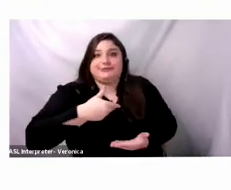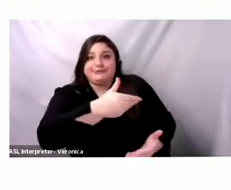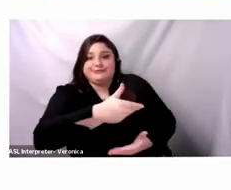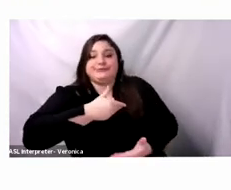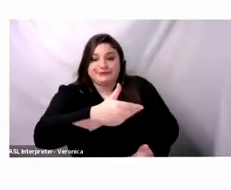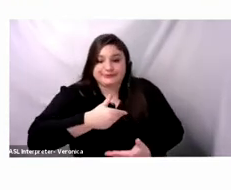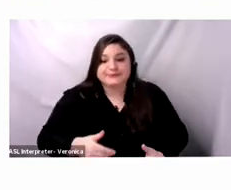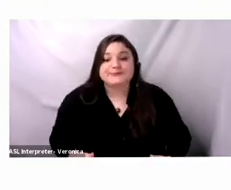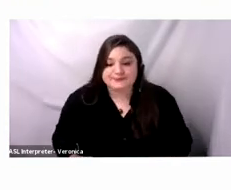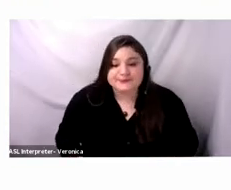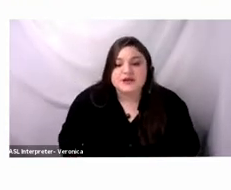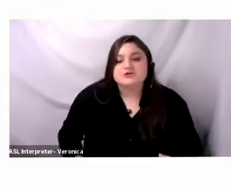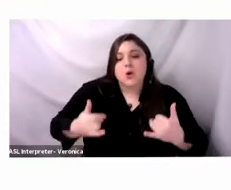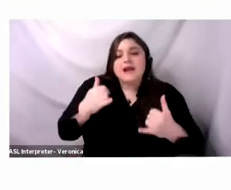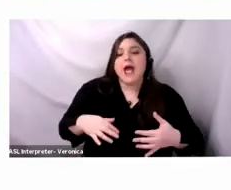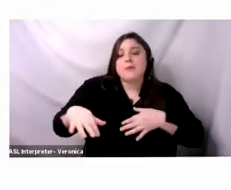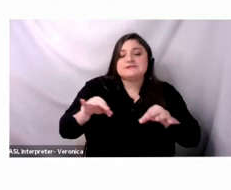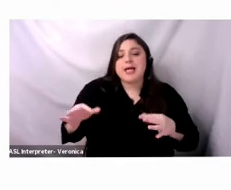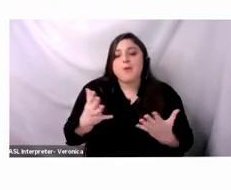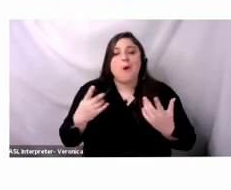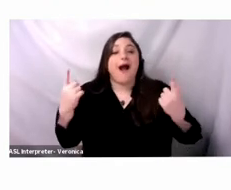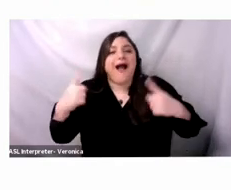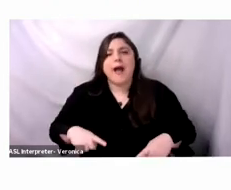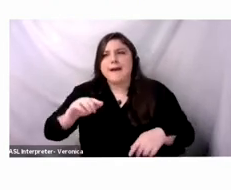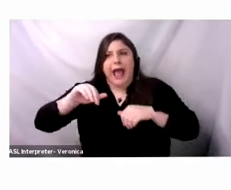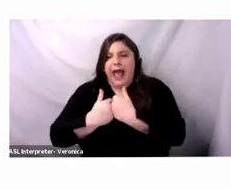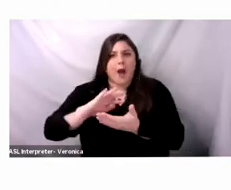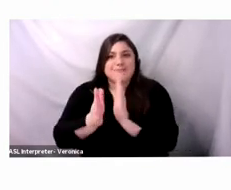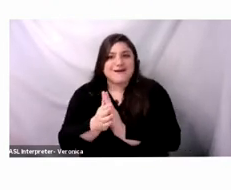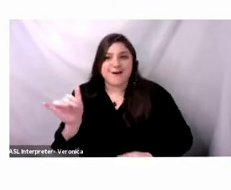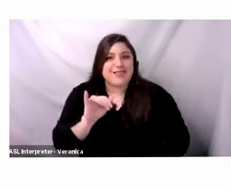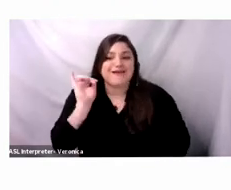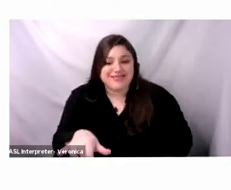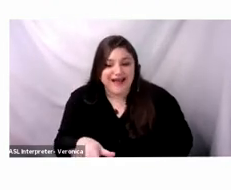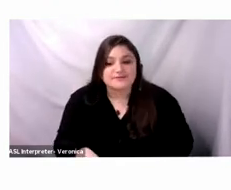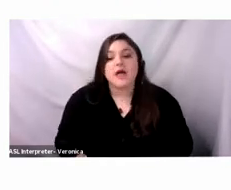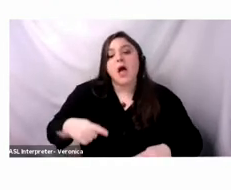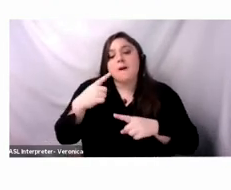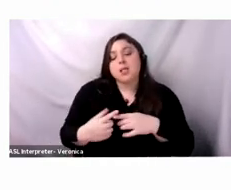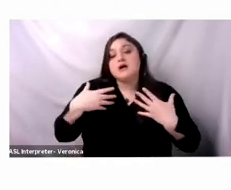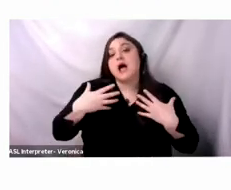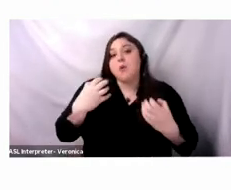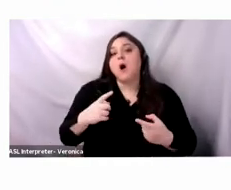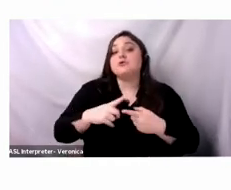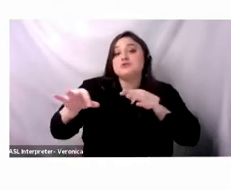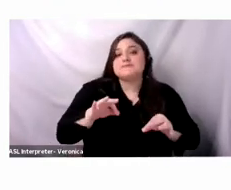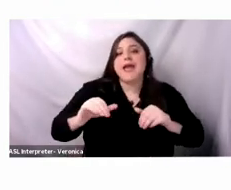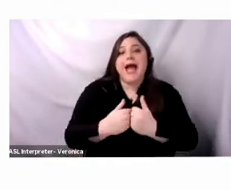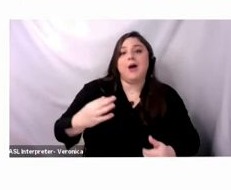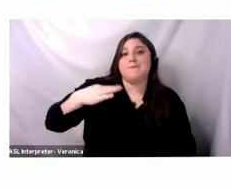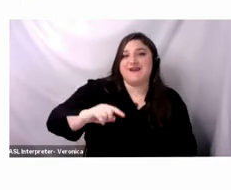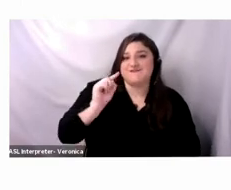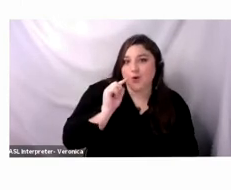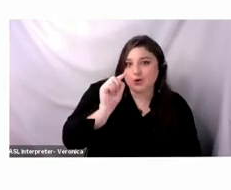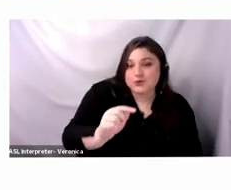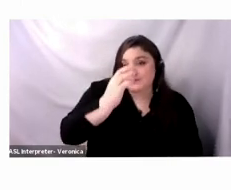will explore what happened. But I also want to begin with Kobeni Seychi because I want to emphasize that while the global north is now